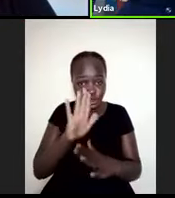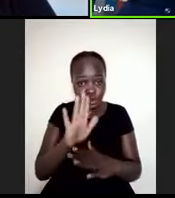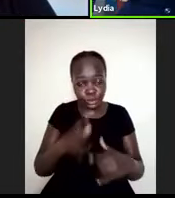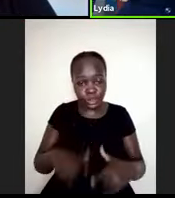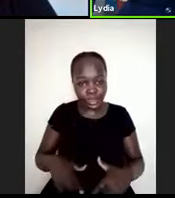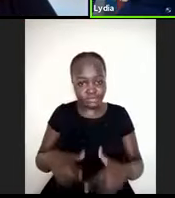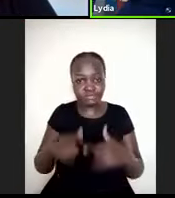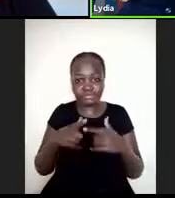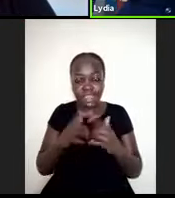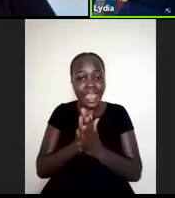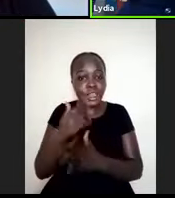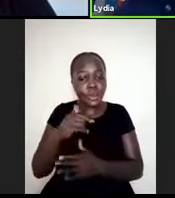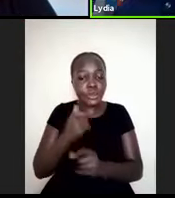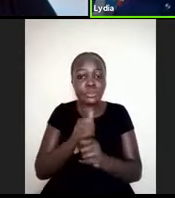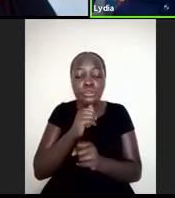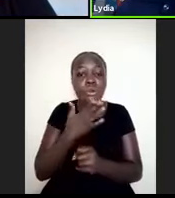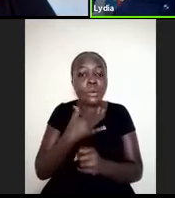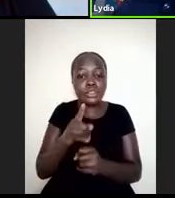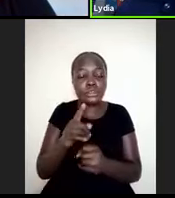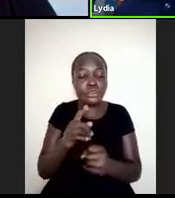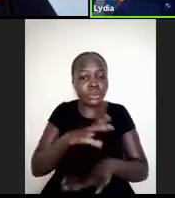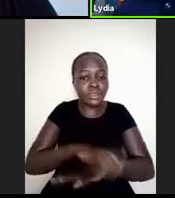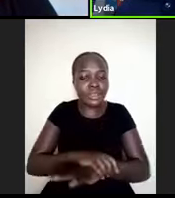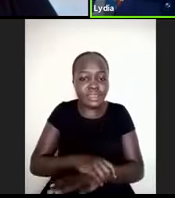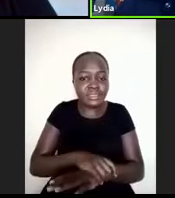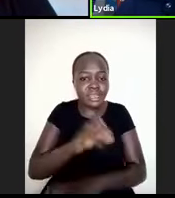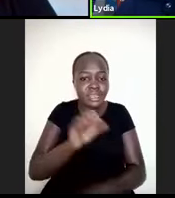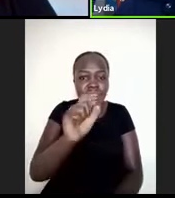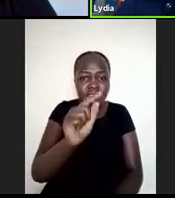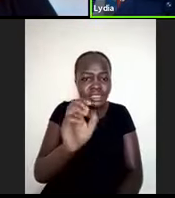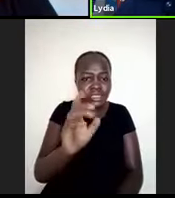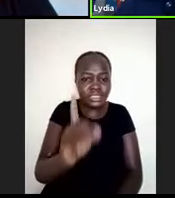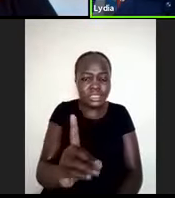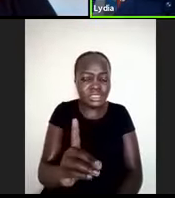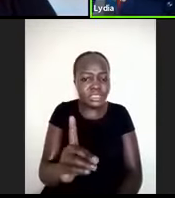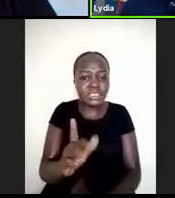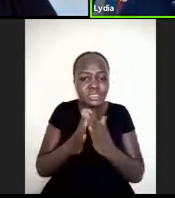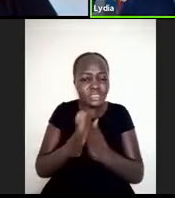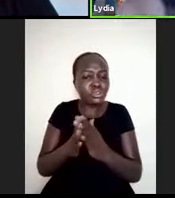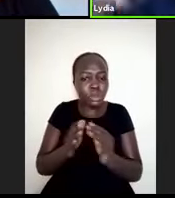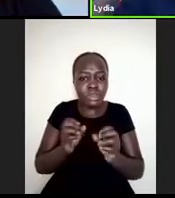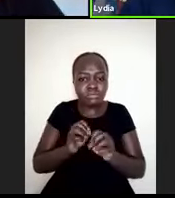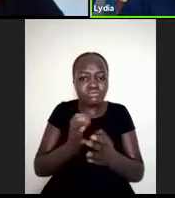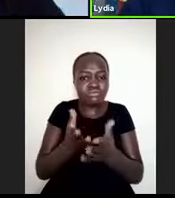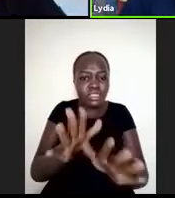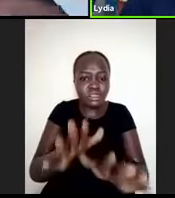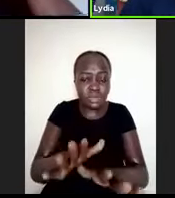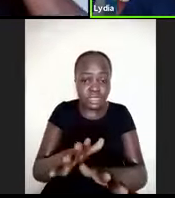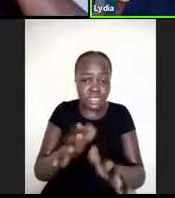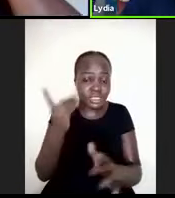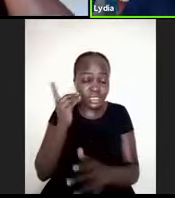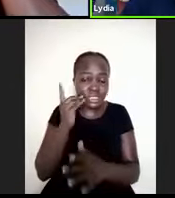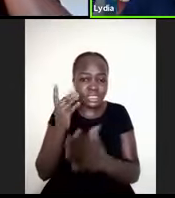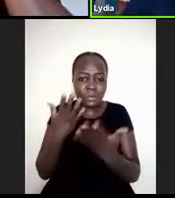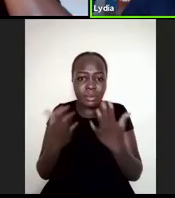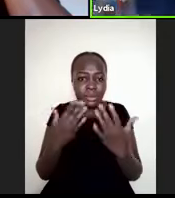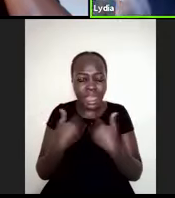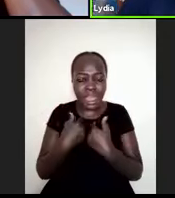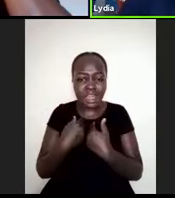And we do not want you to get sick or infected. Okay? They could have repercussions even in